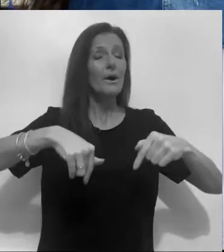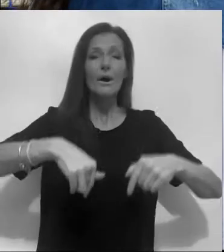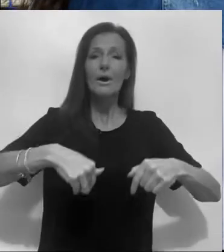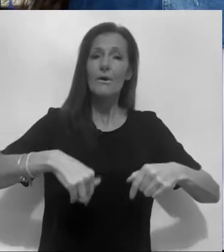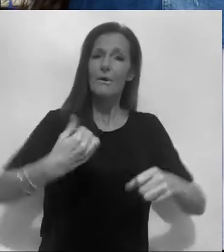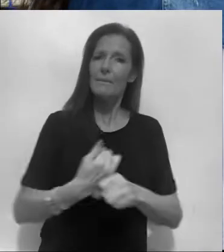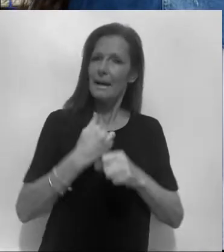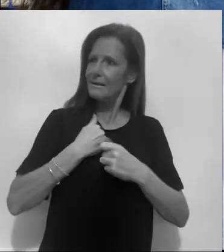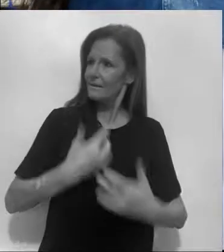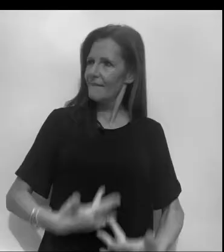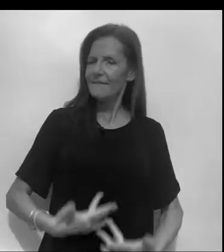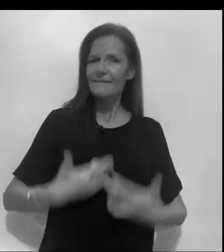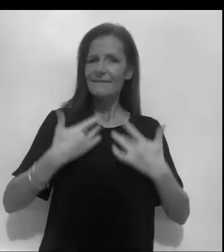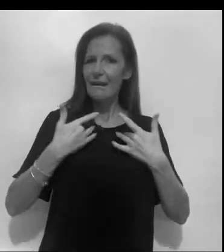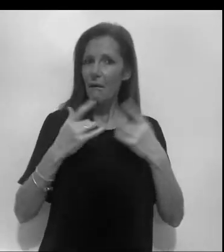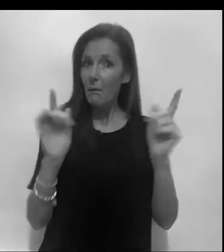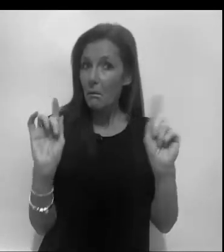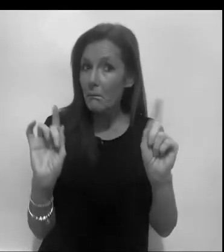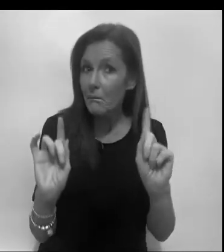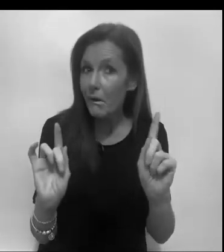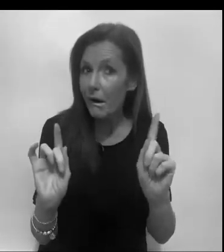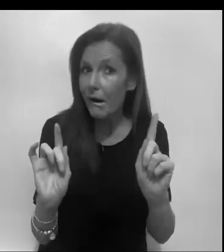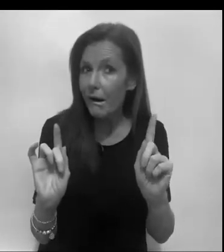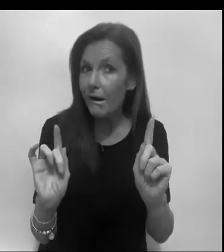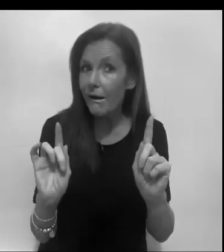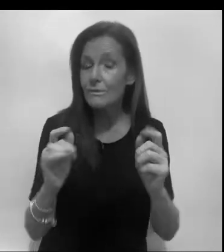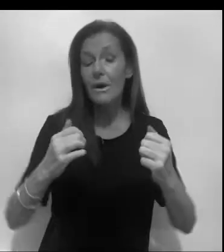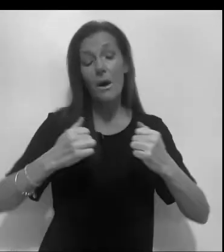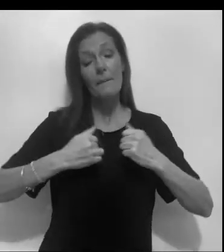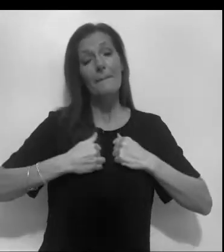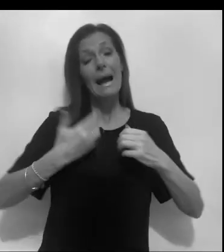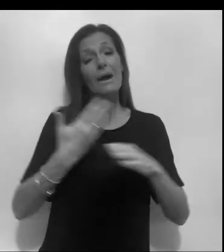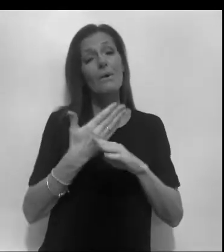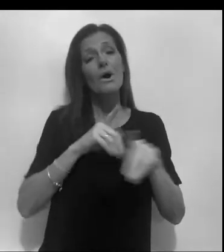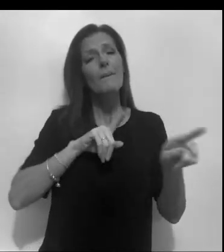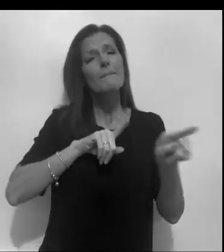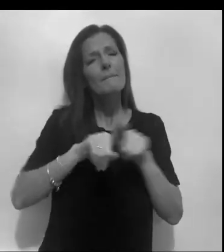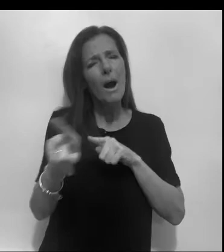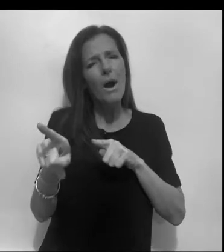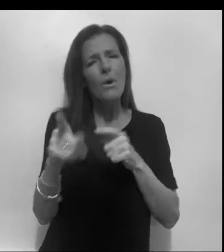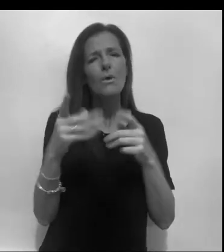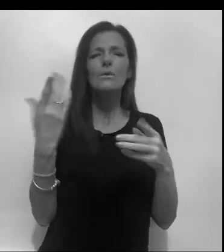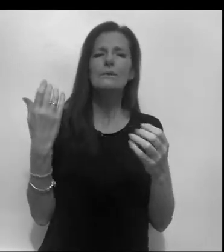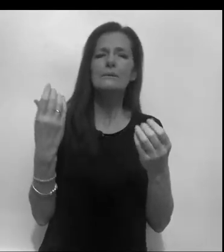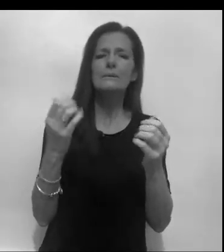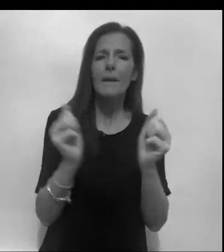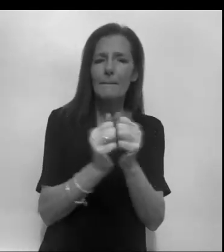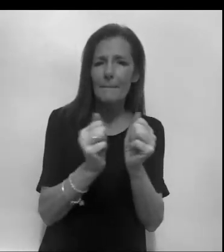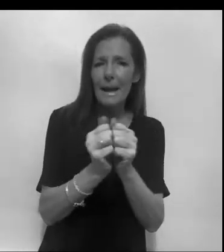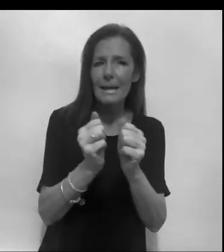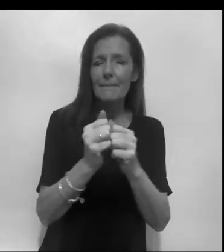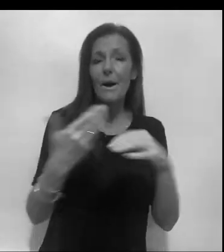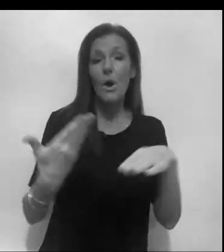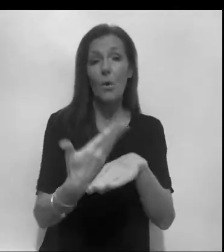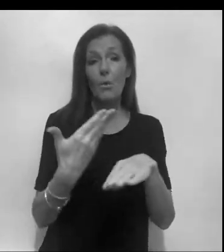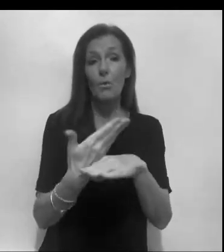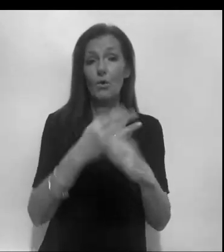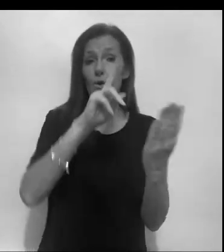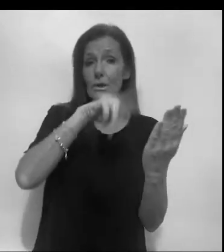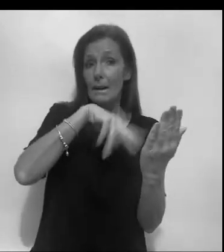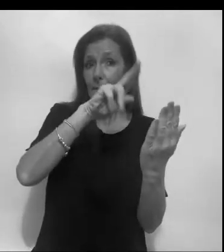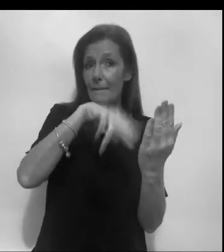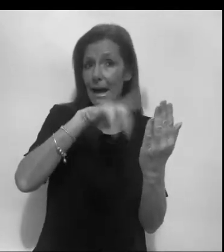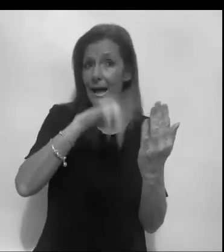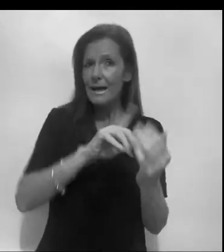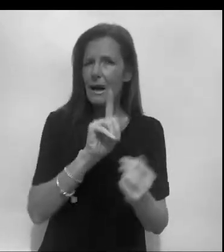feel. To make my work, I mostly use paper, wood, and paint, but it's really important for me